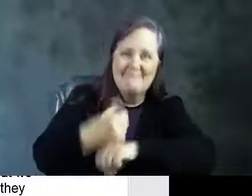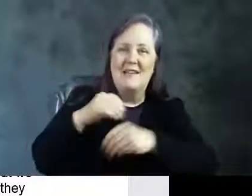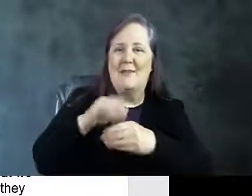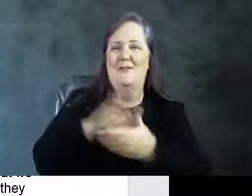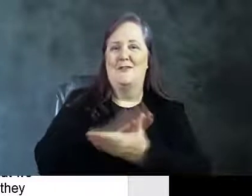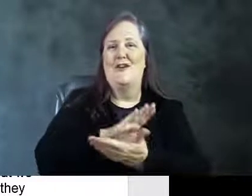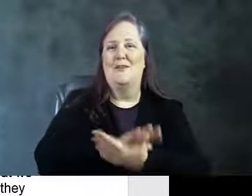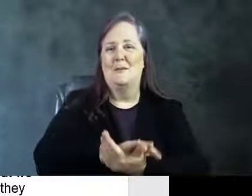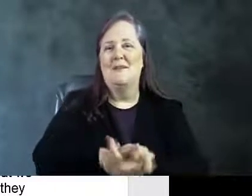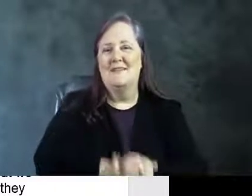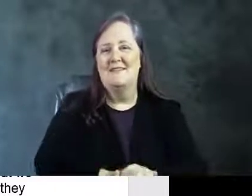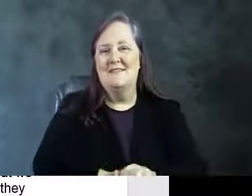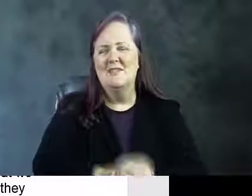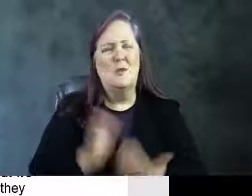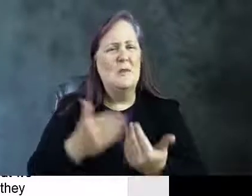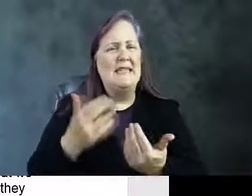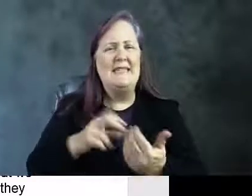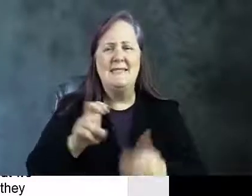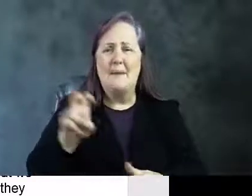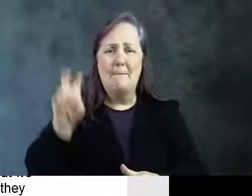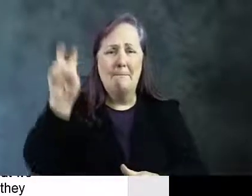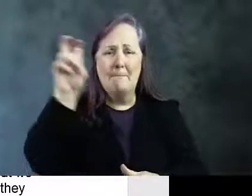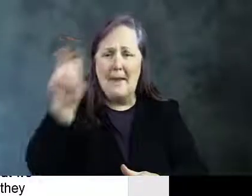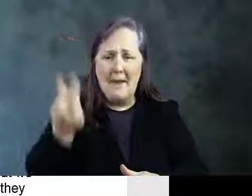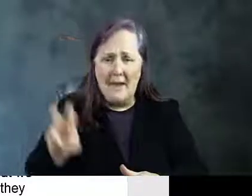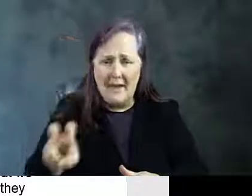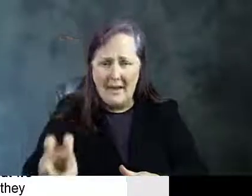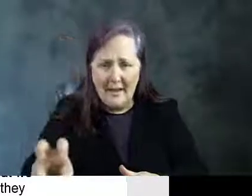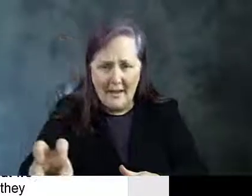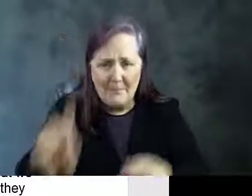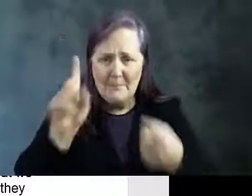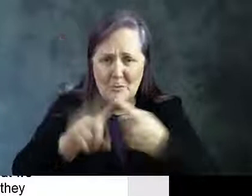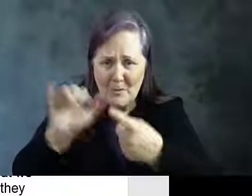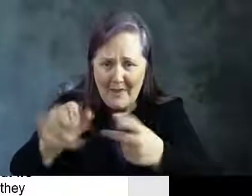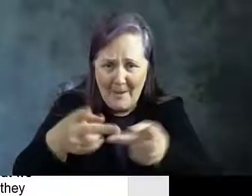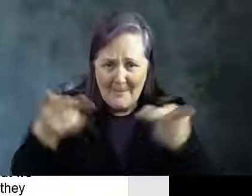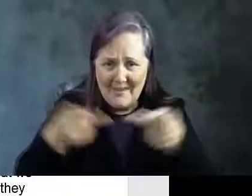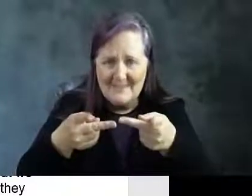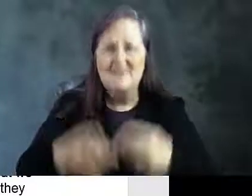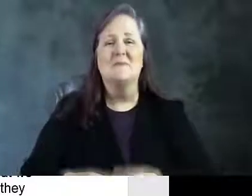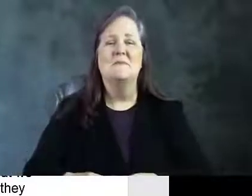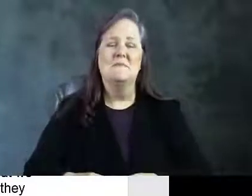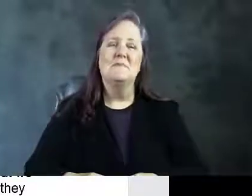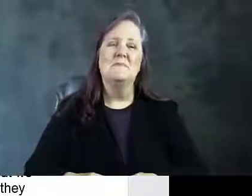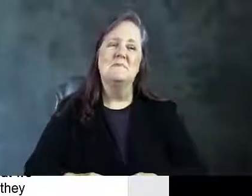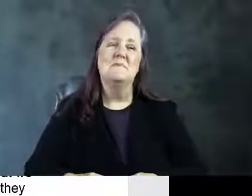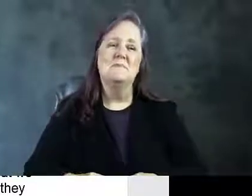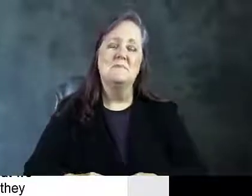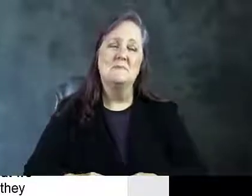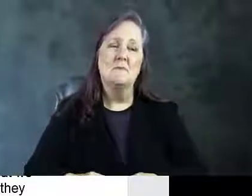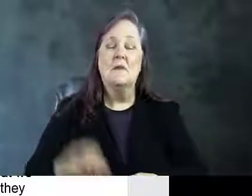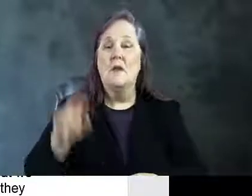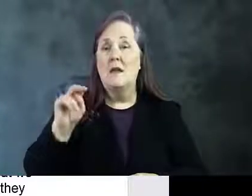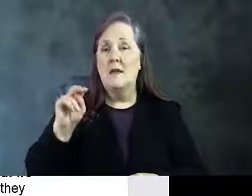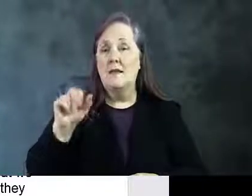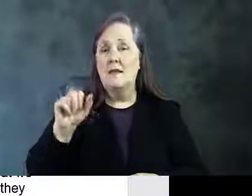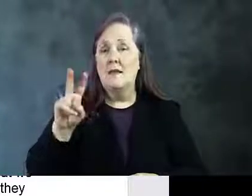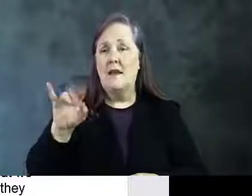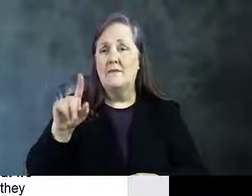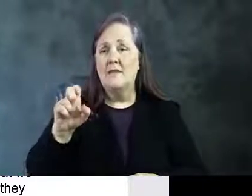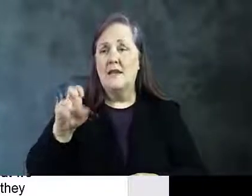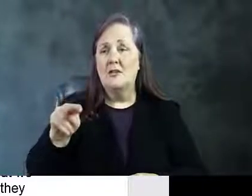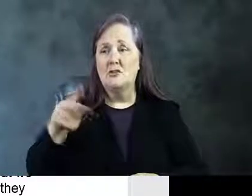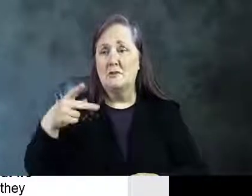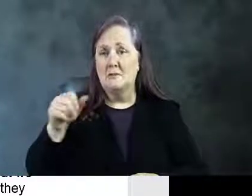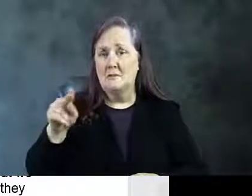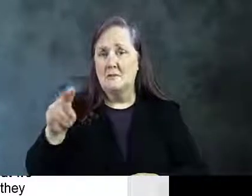can easily navigate to the part of the document that is applicable to them. And the navigation pane is also the basis of